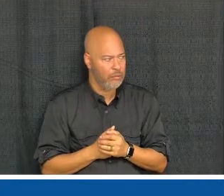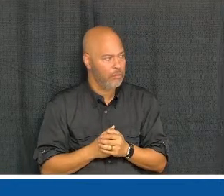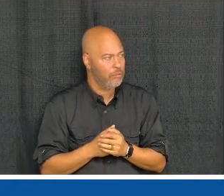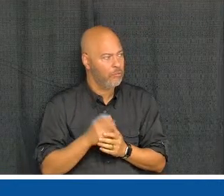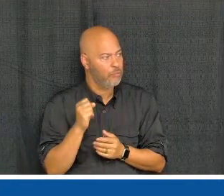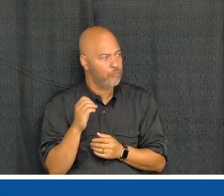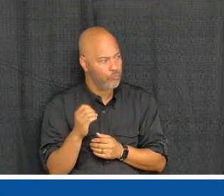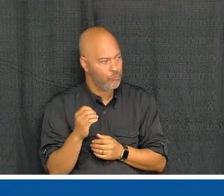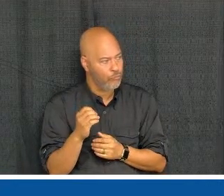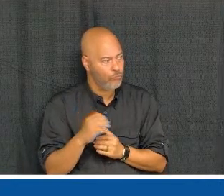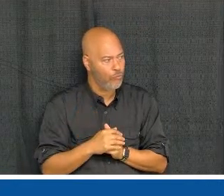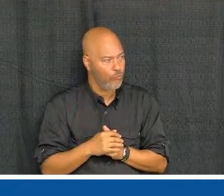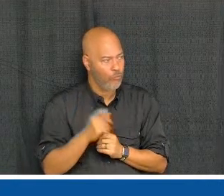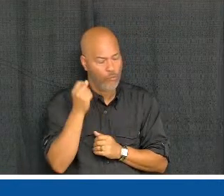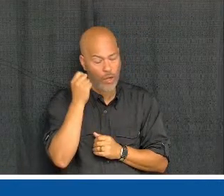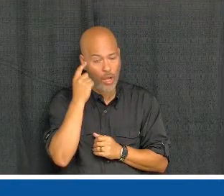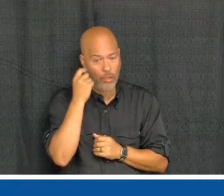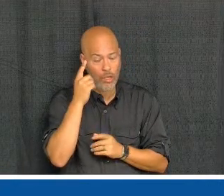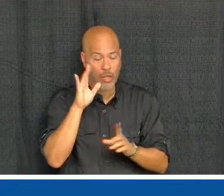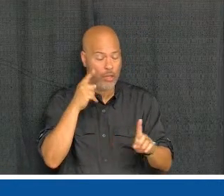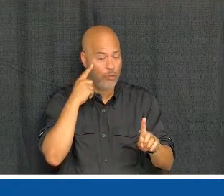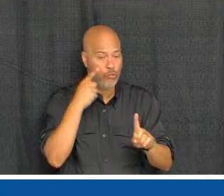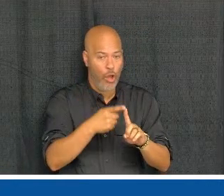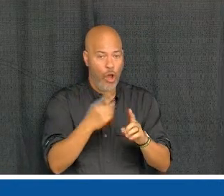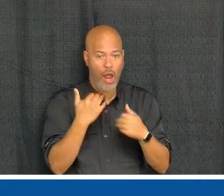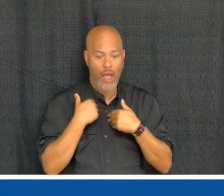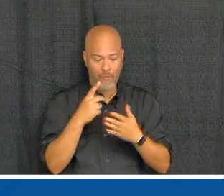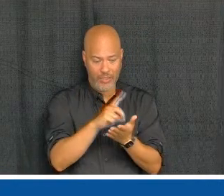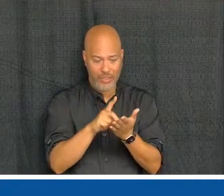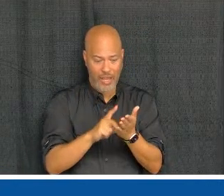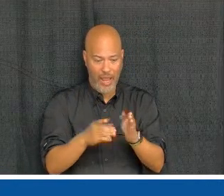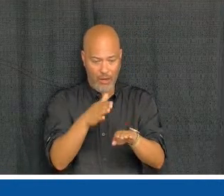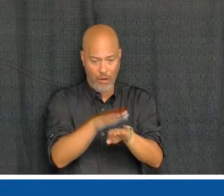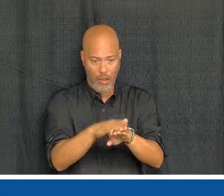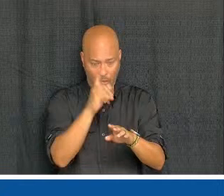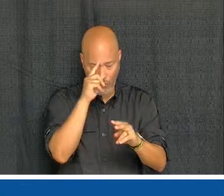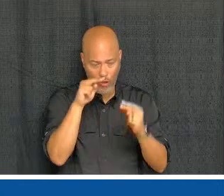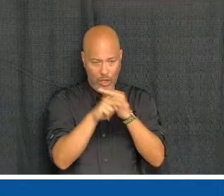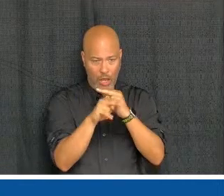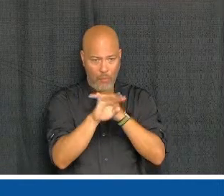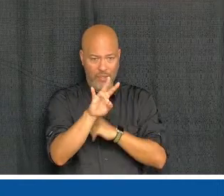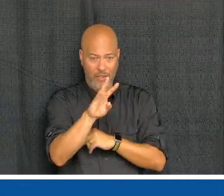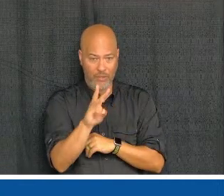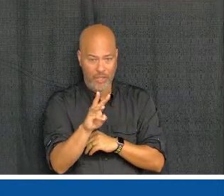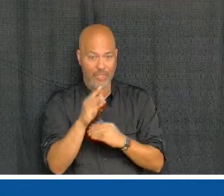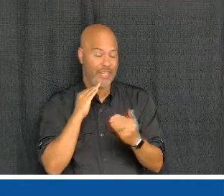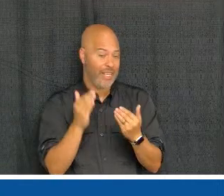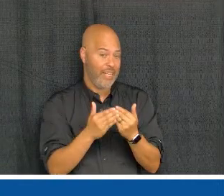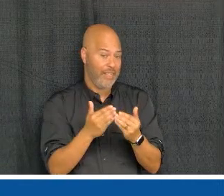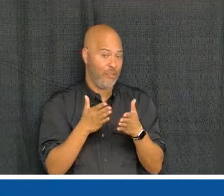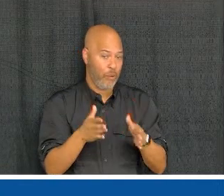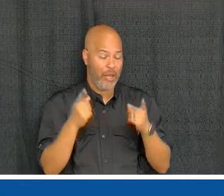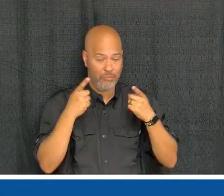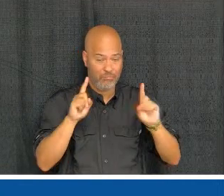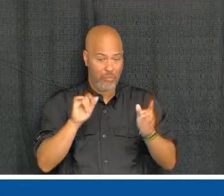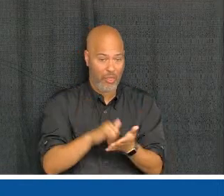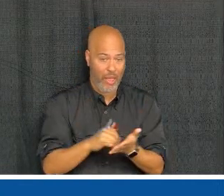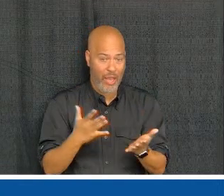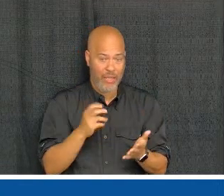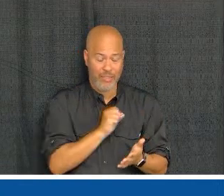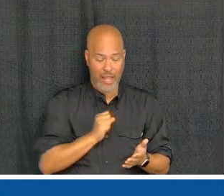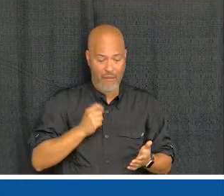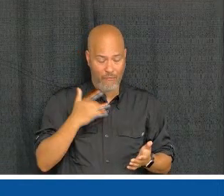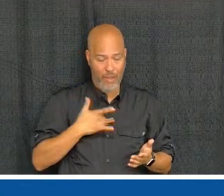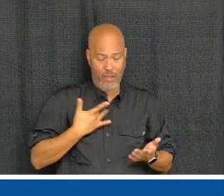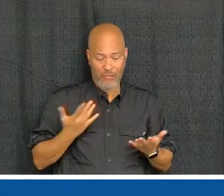So again, understanding of the objective is to create a design overlay for our Highway 76, and the easiest way to accomplish this, staff felt, was